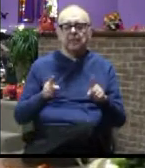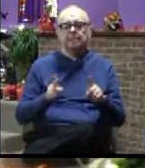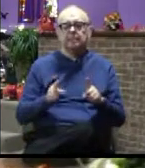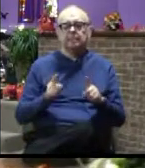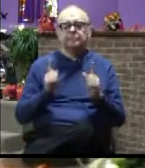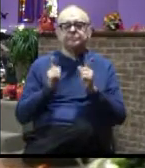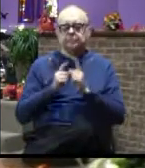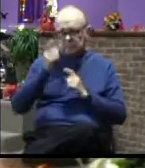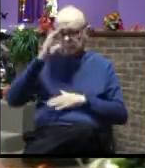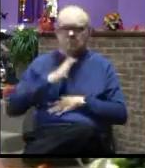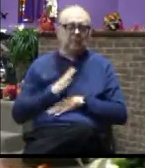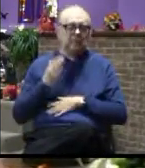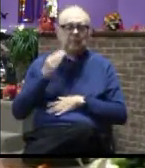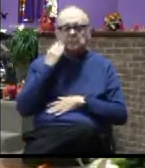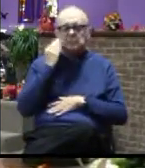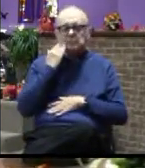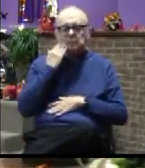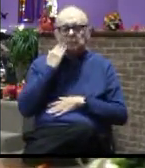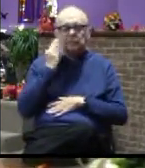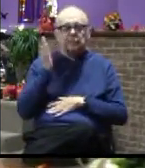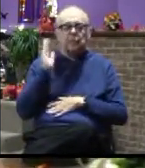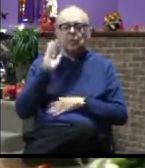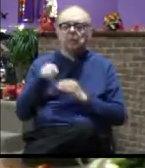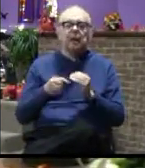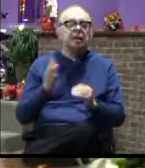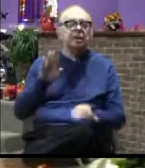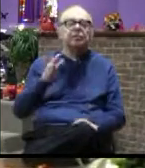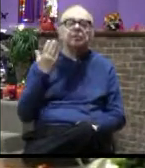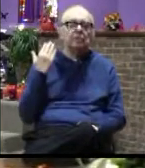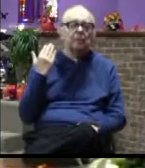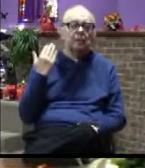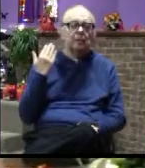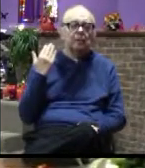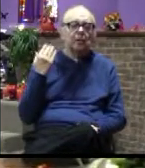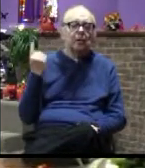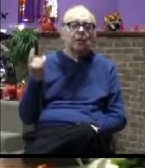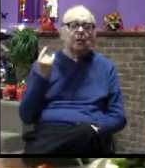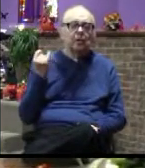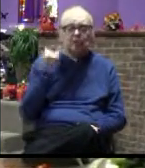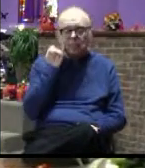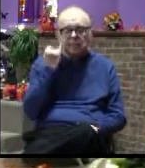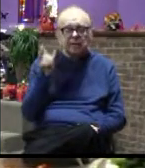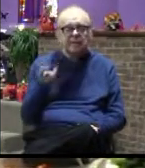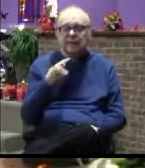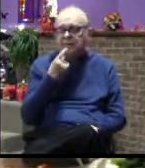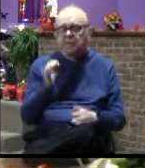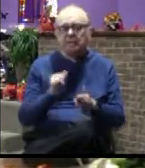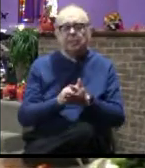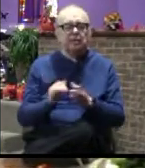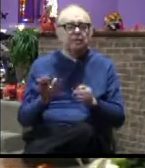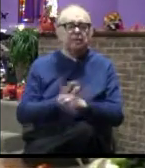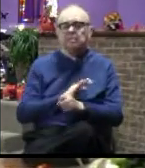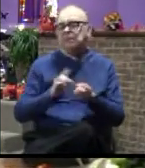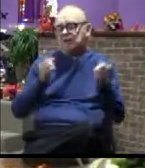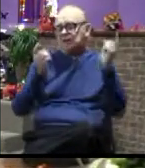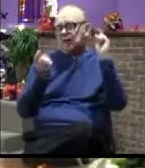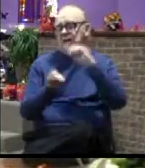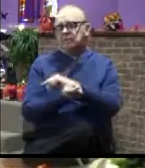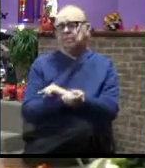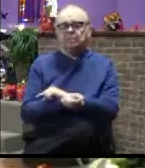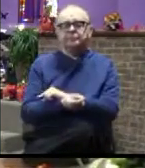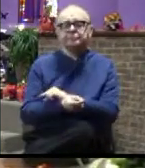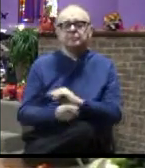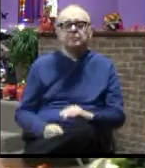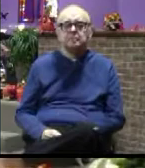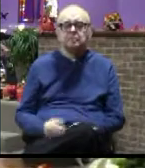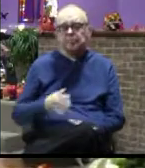And when you meet him, you will never know his past. Unless he tells you. Totally changed.